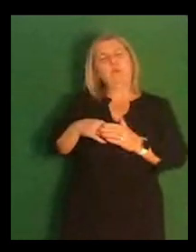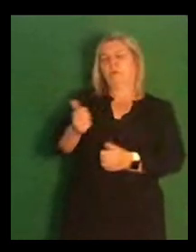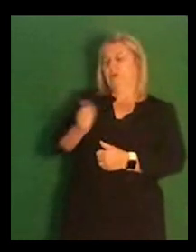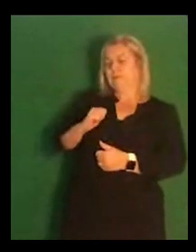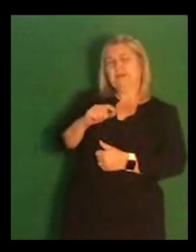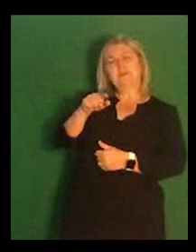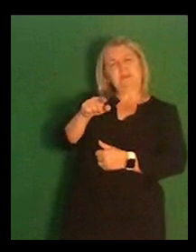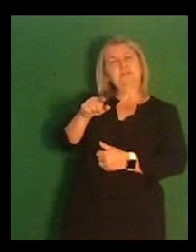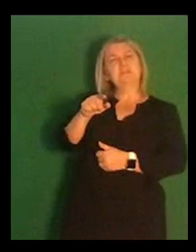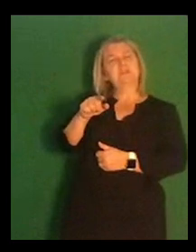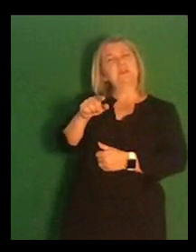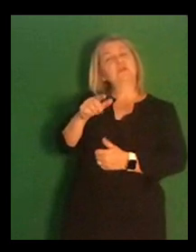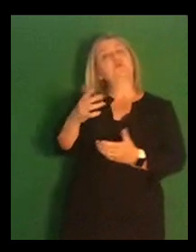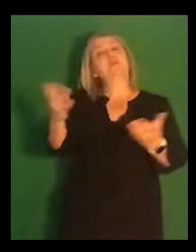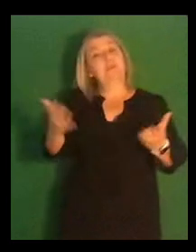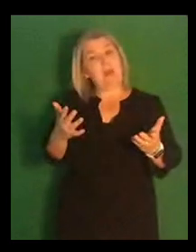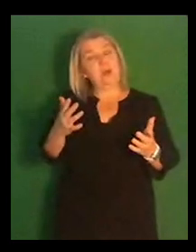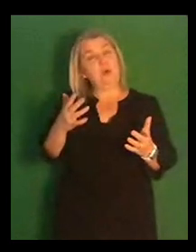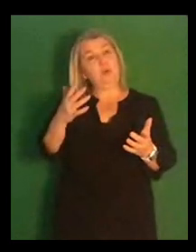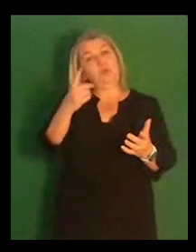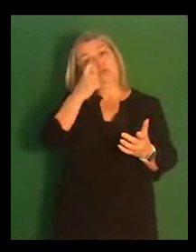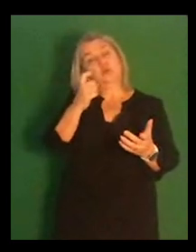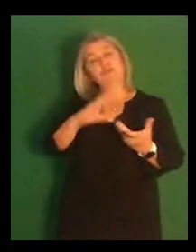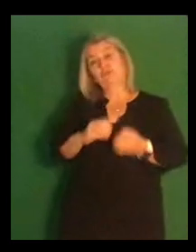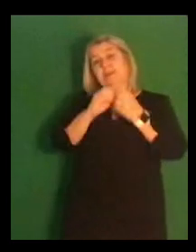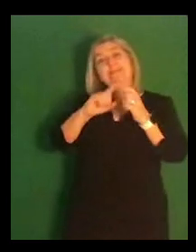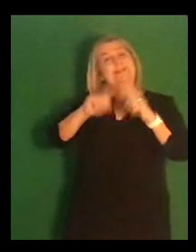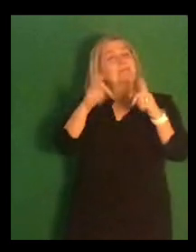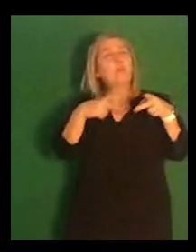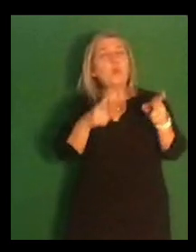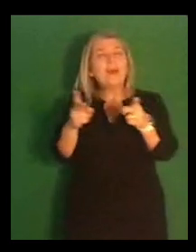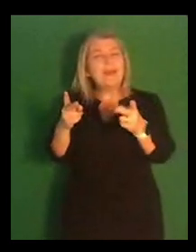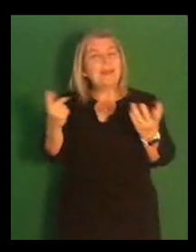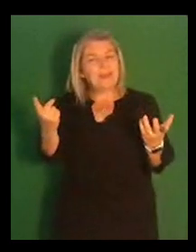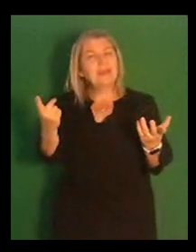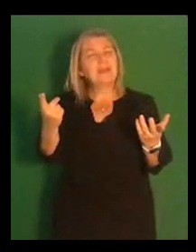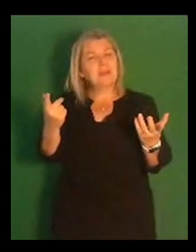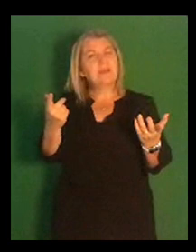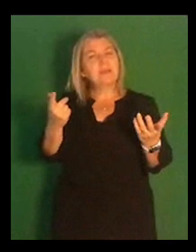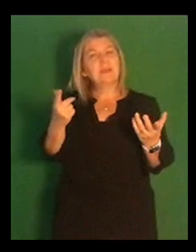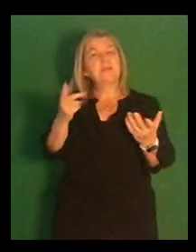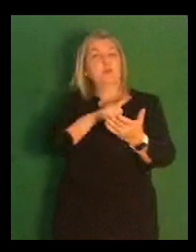reimagined in a way that is able to serve multiple bottom lines, so to speak.